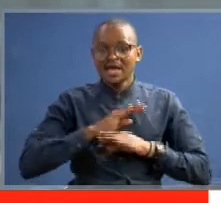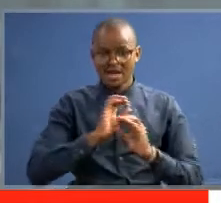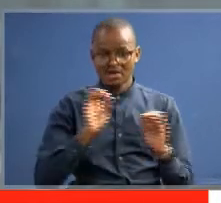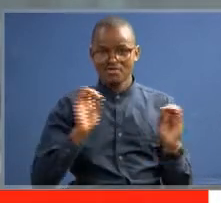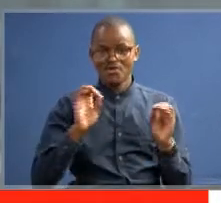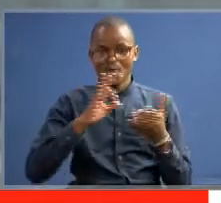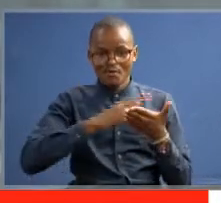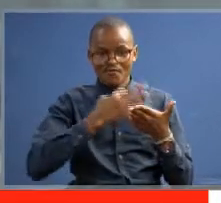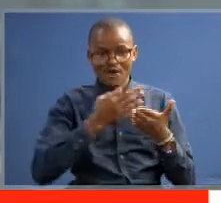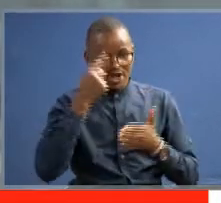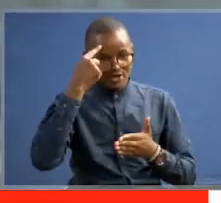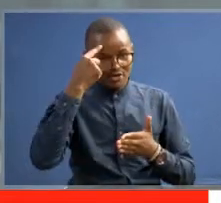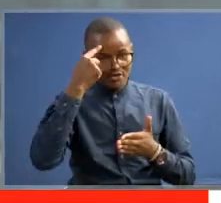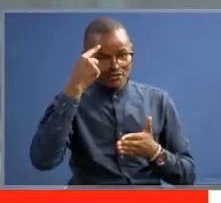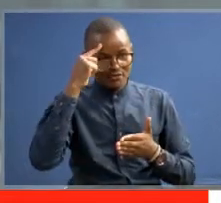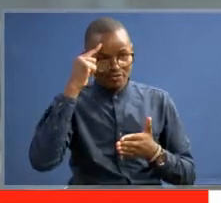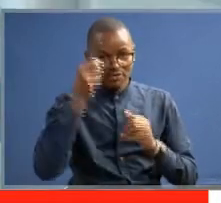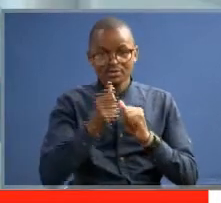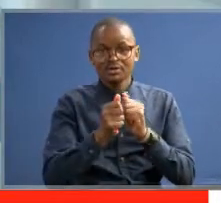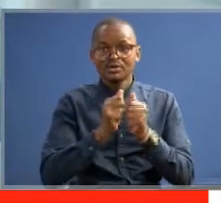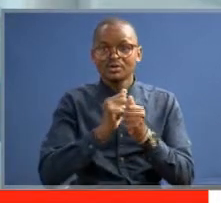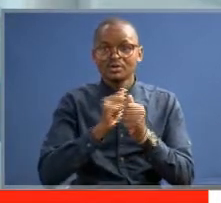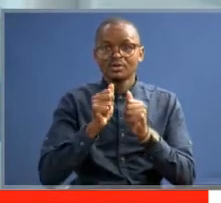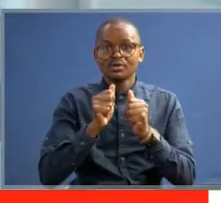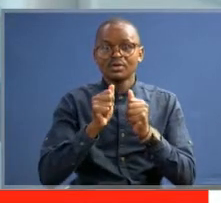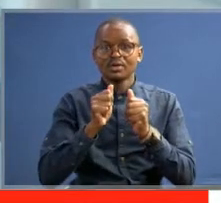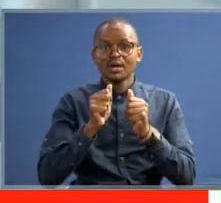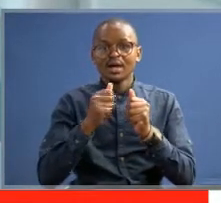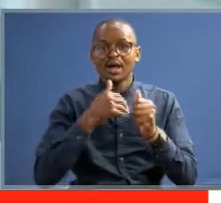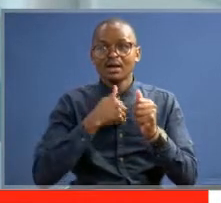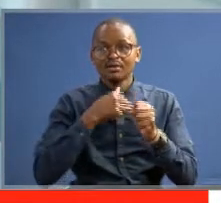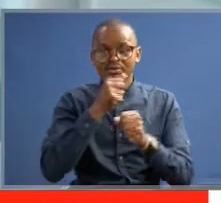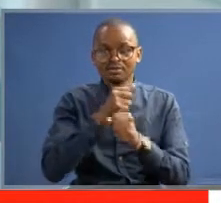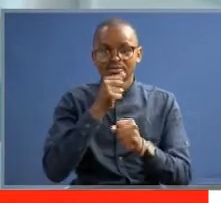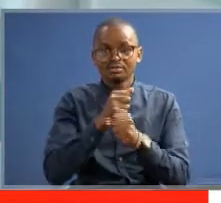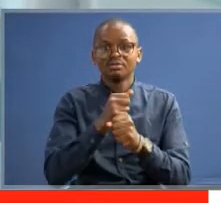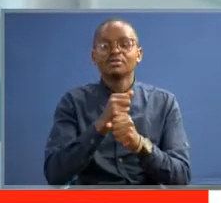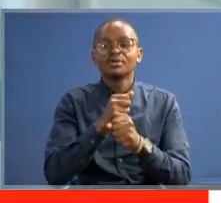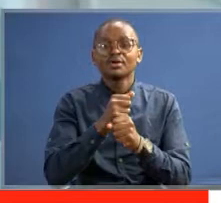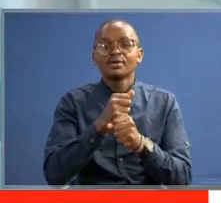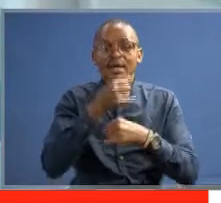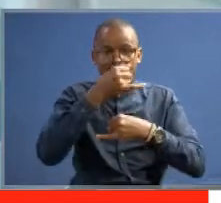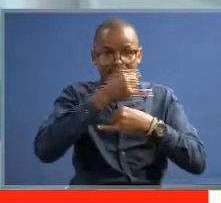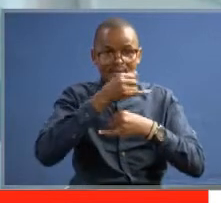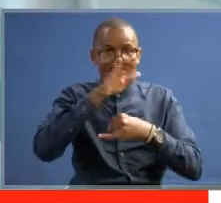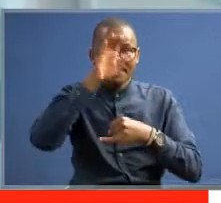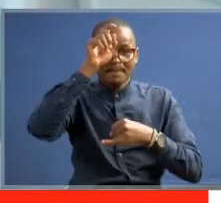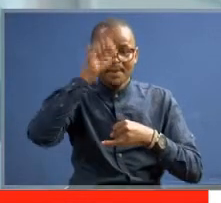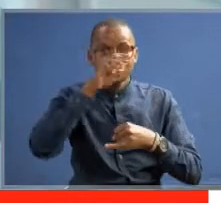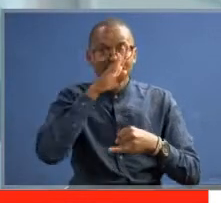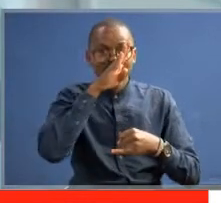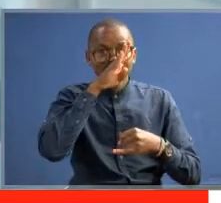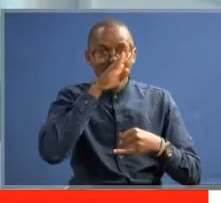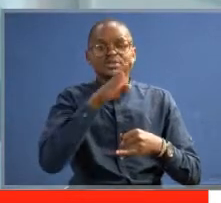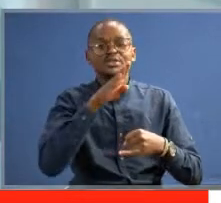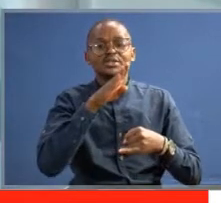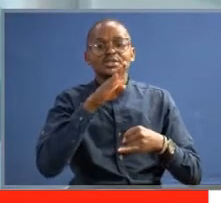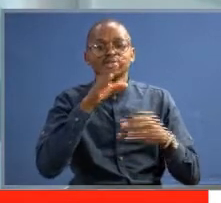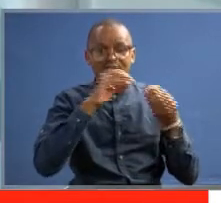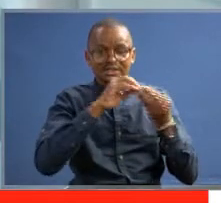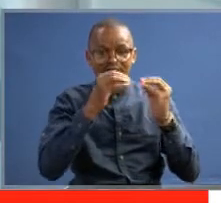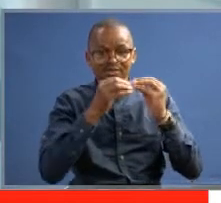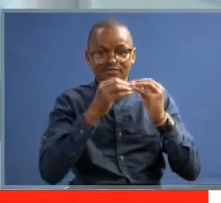there were inadequate funds, yeah, for running sports, and something had to be done, and an institution had to be created to harness